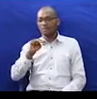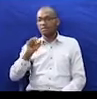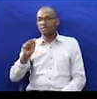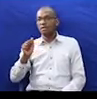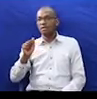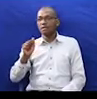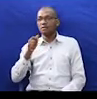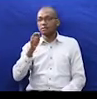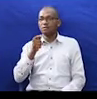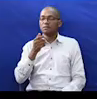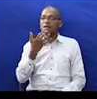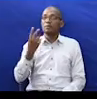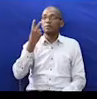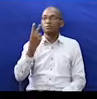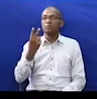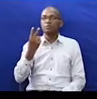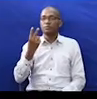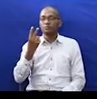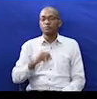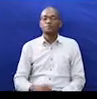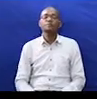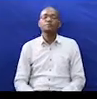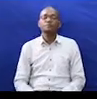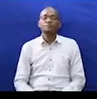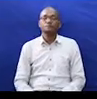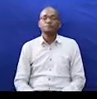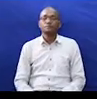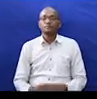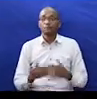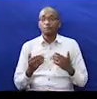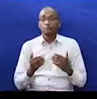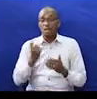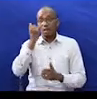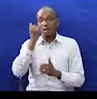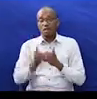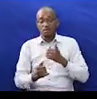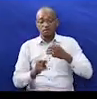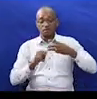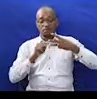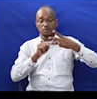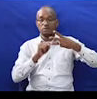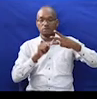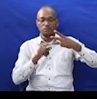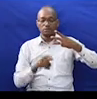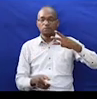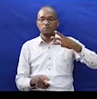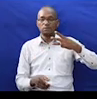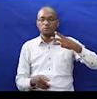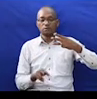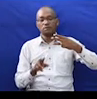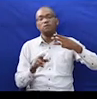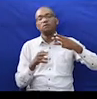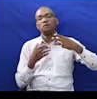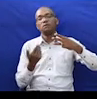ratio number 2. Okay? Now, the last one, ratio 3, or